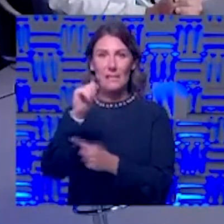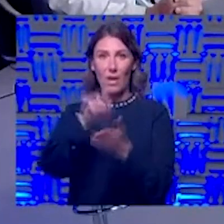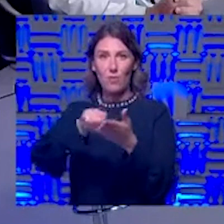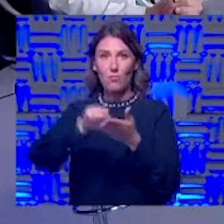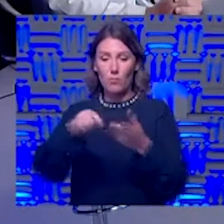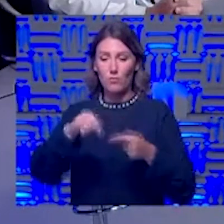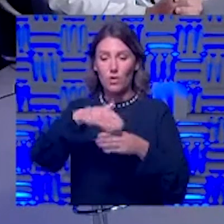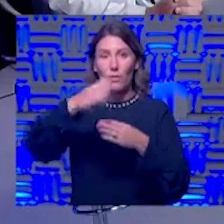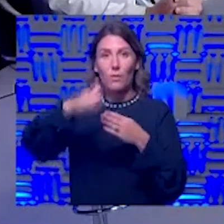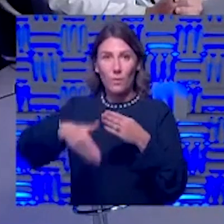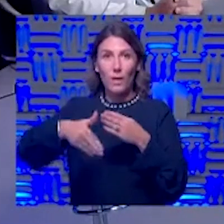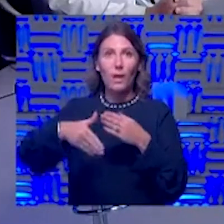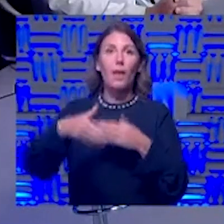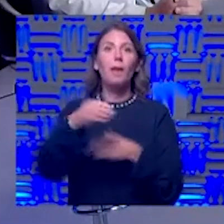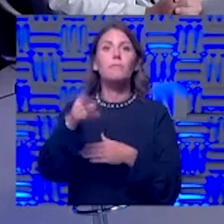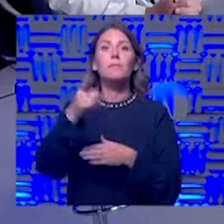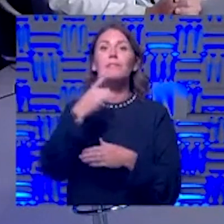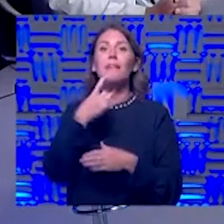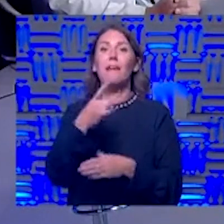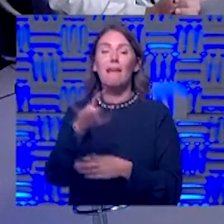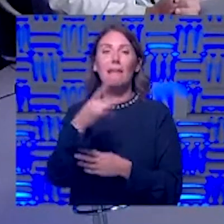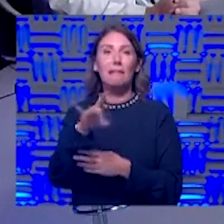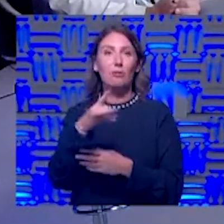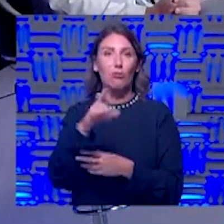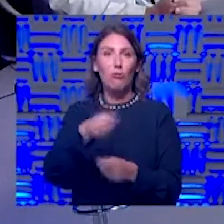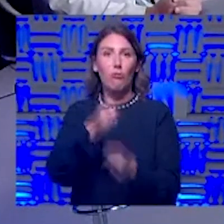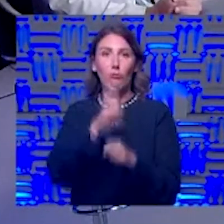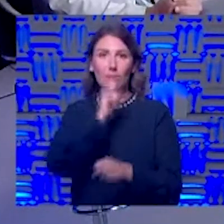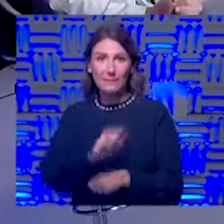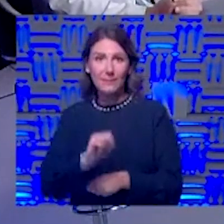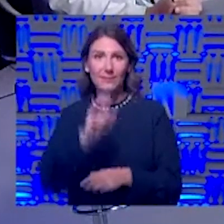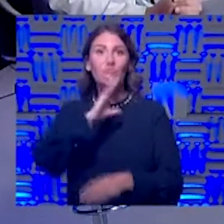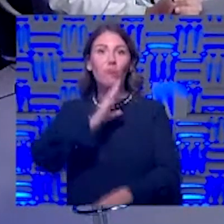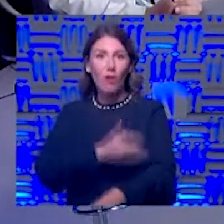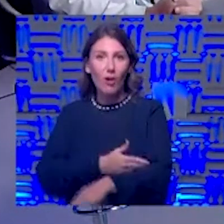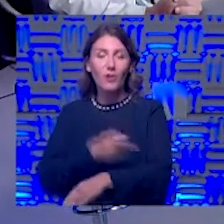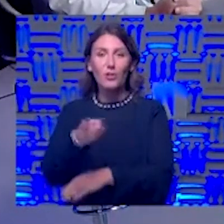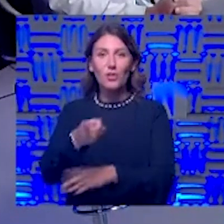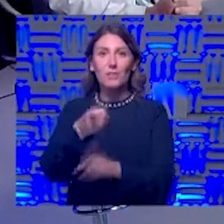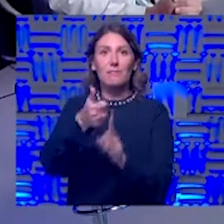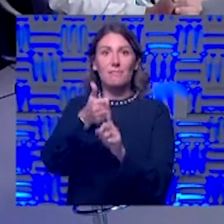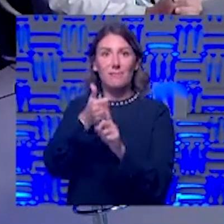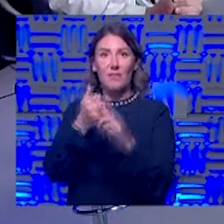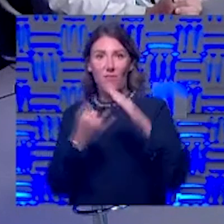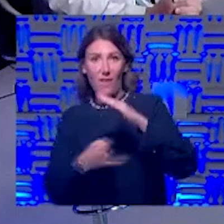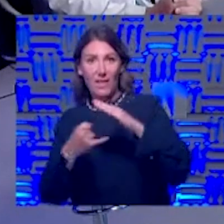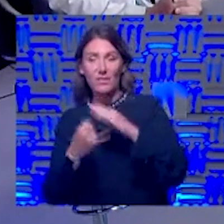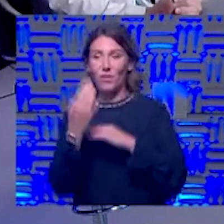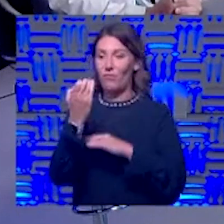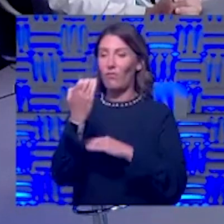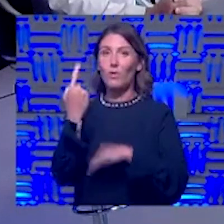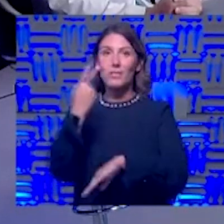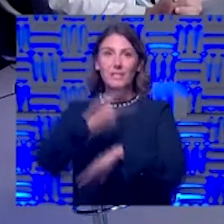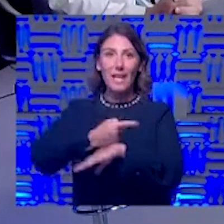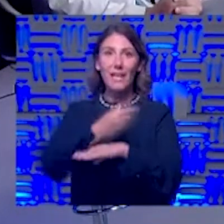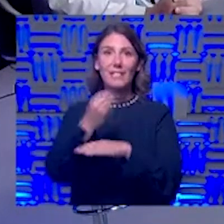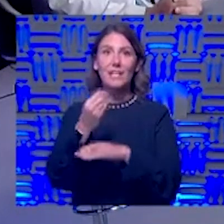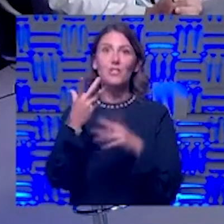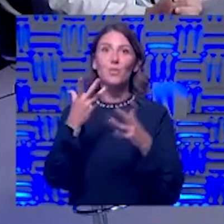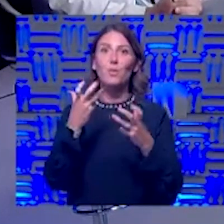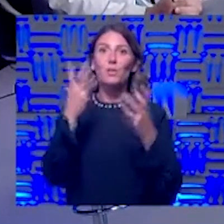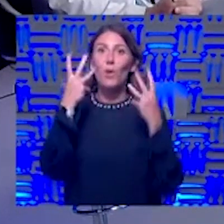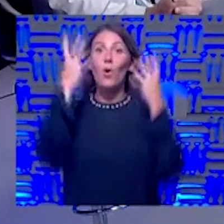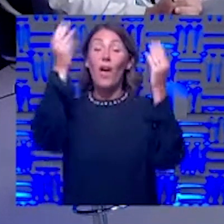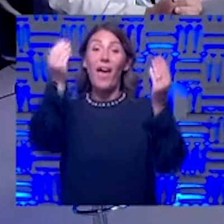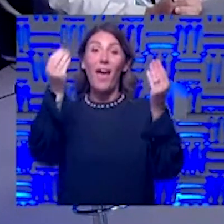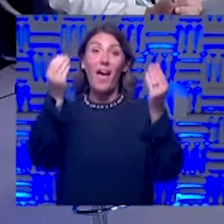weekend. He has an 18-year-old daughter who self-isolated for 14 days. Now she wants to go out and be with her friends, but her